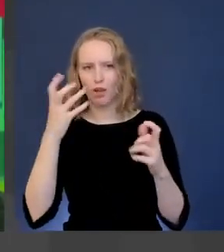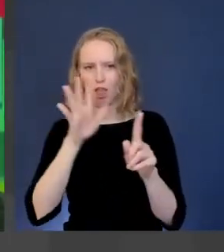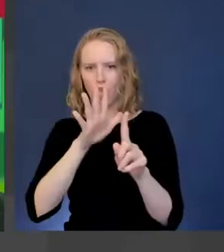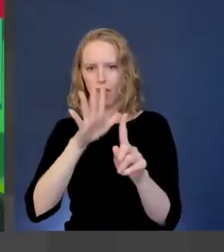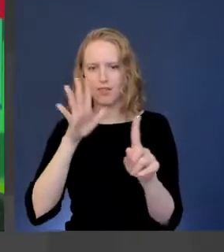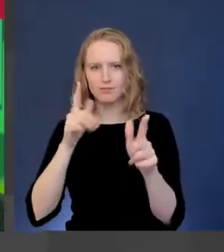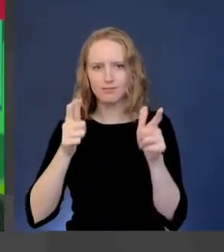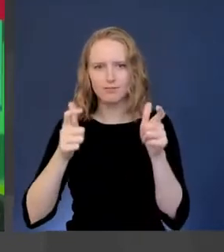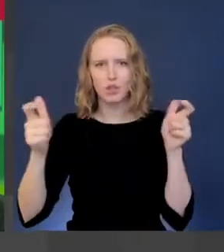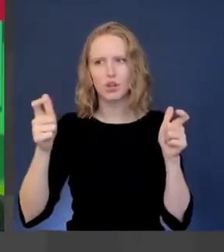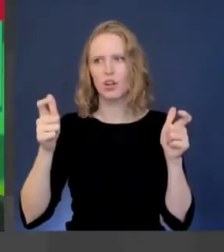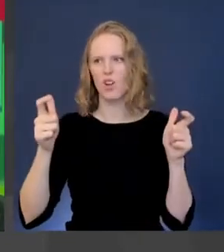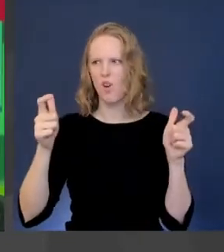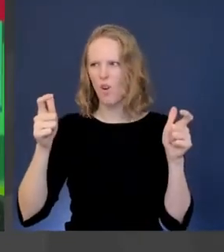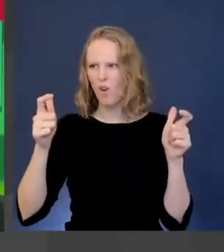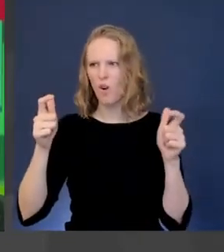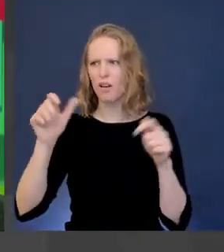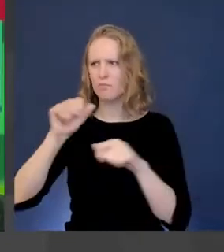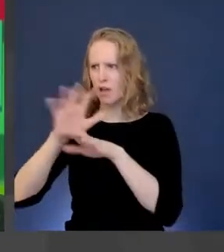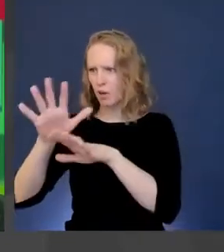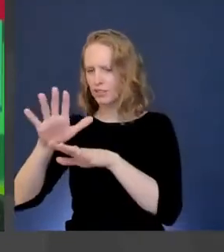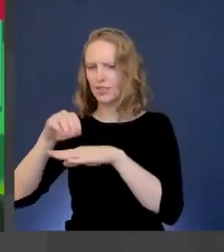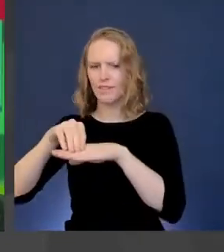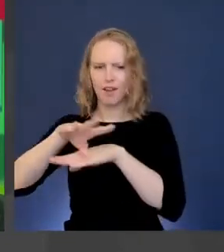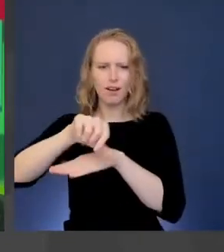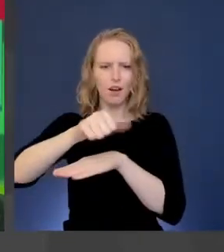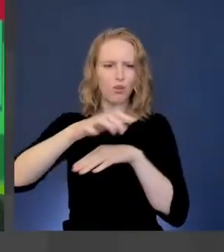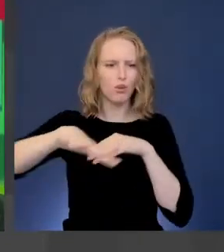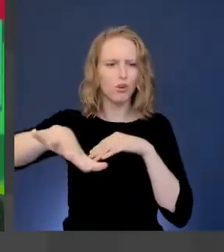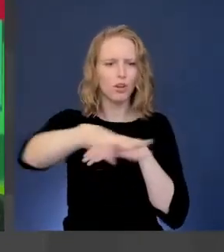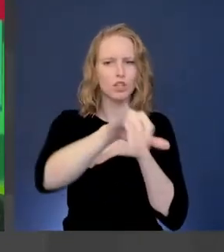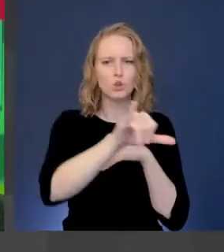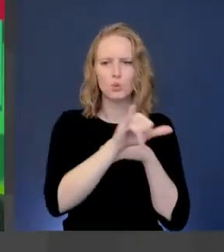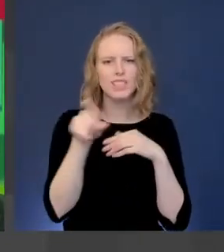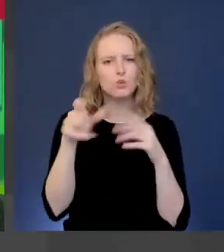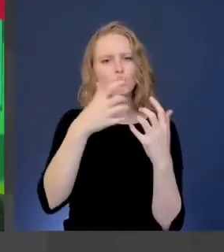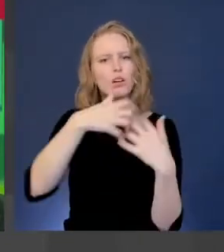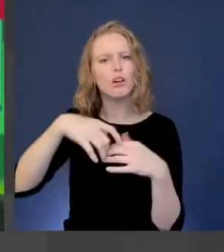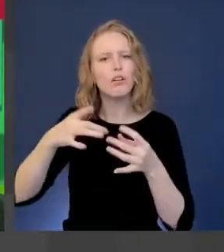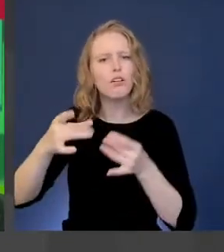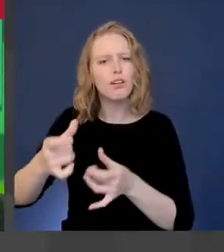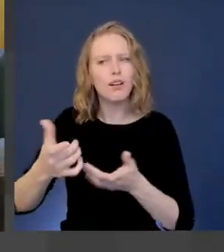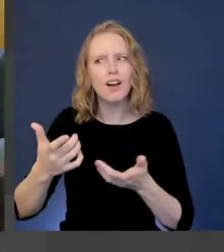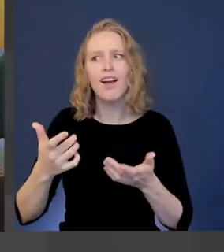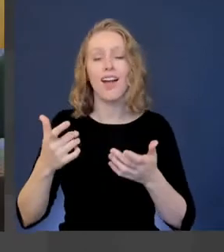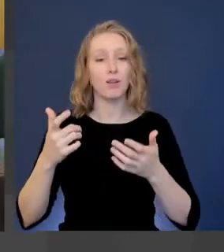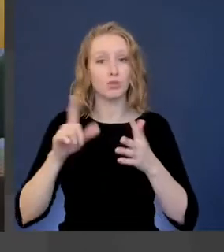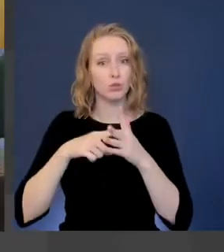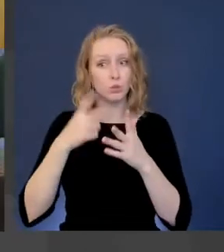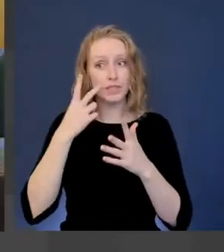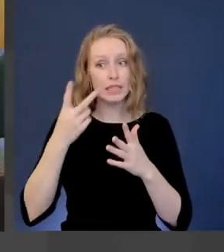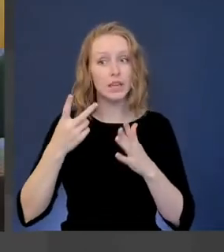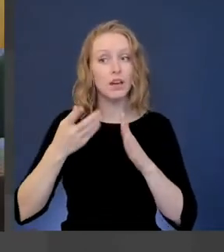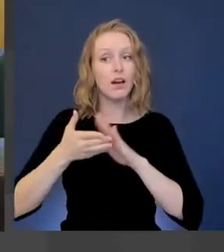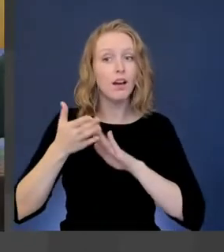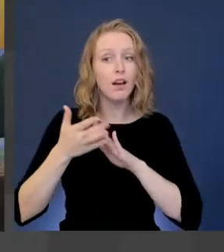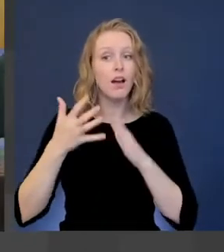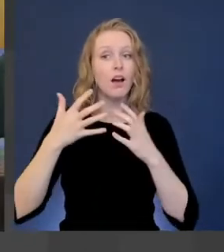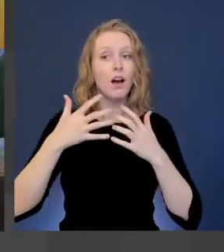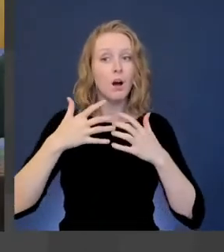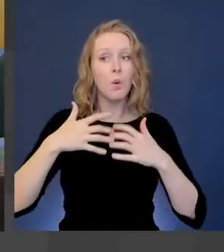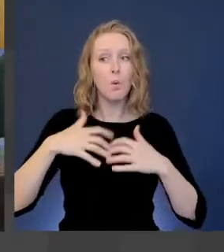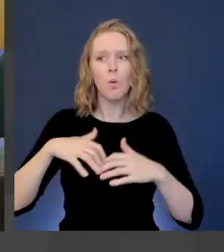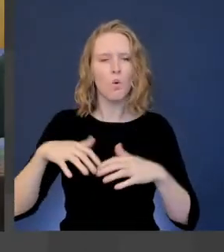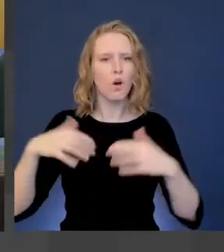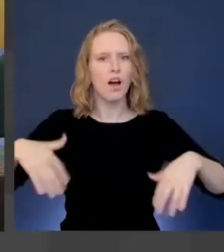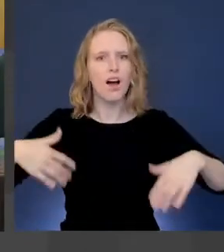all the terrain to make this all fit together. But once we started seeing that work, and it was so fun to see how the team started realizing that we're really onto something.